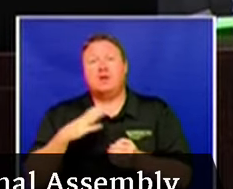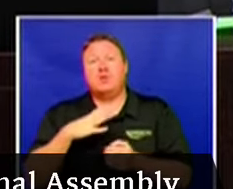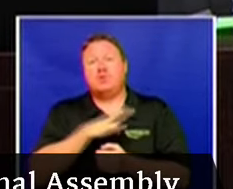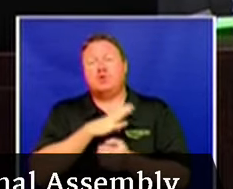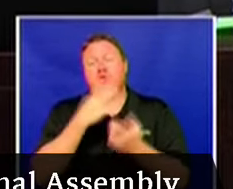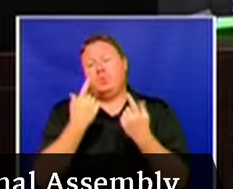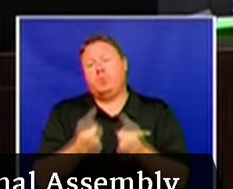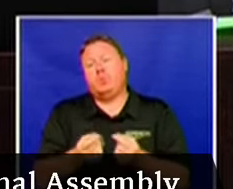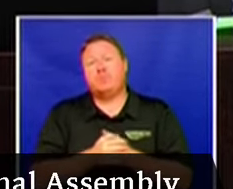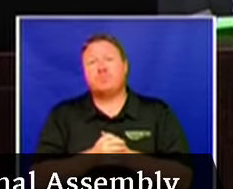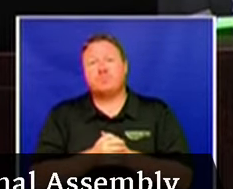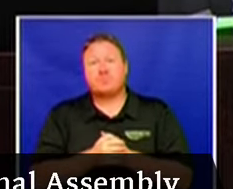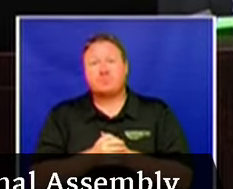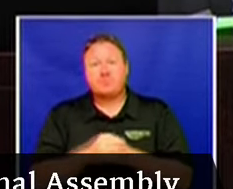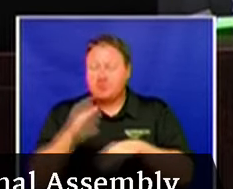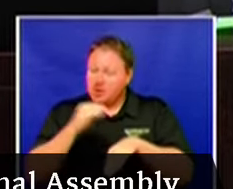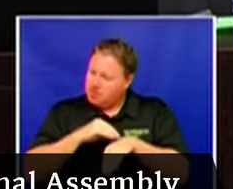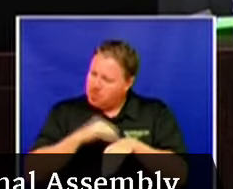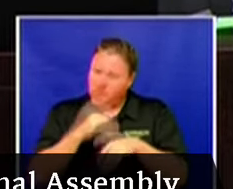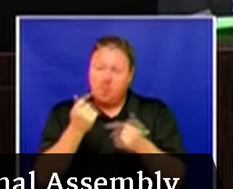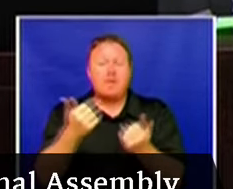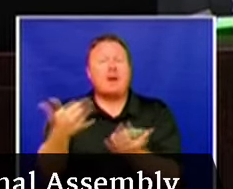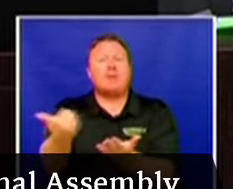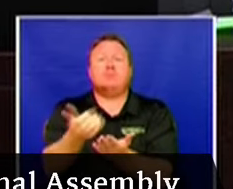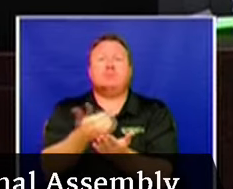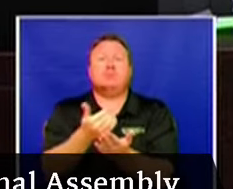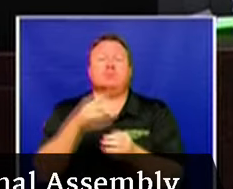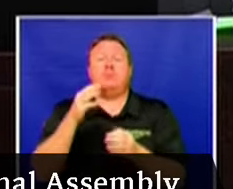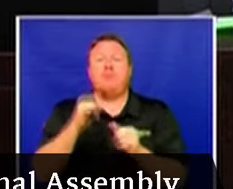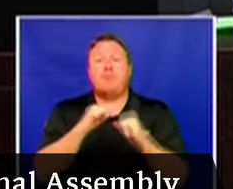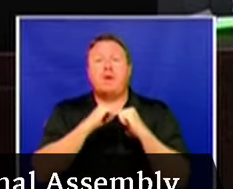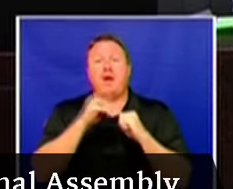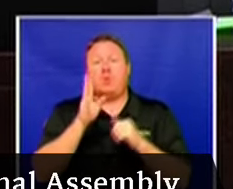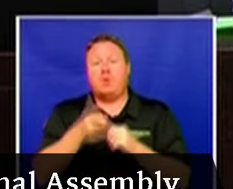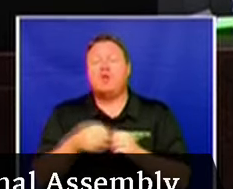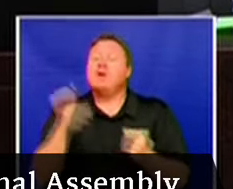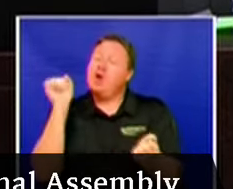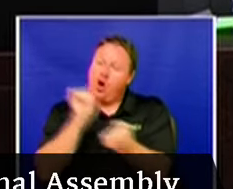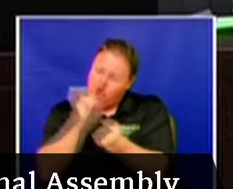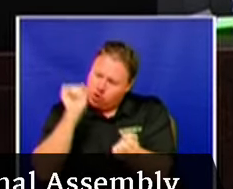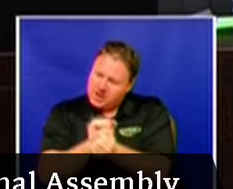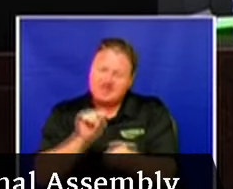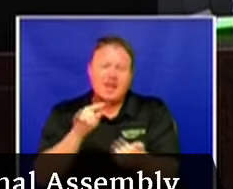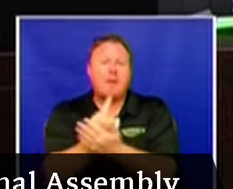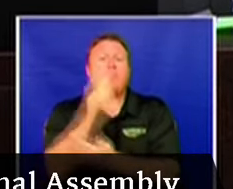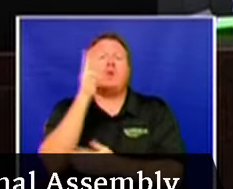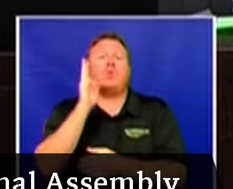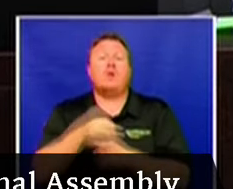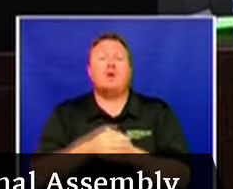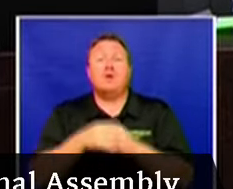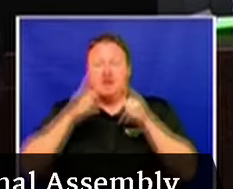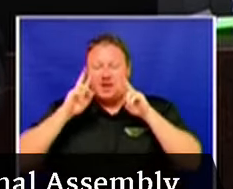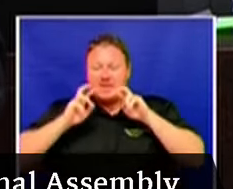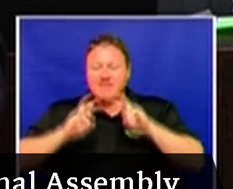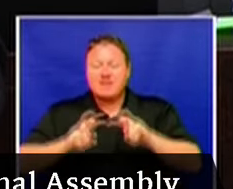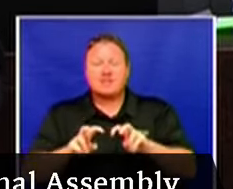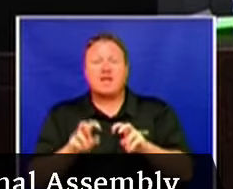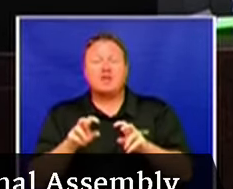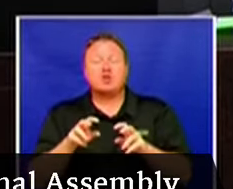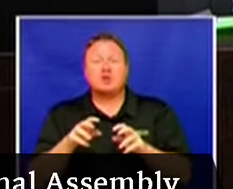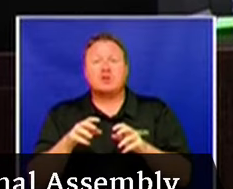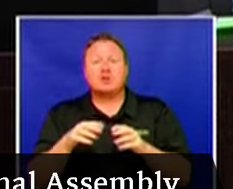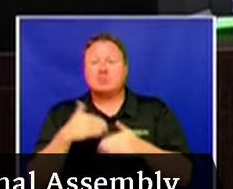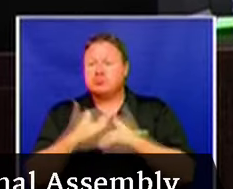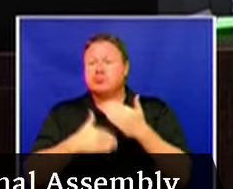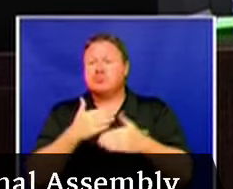And there are still going to be more recoveries. There are still going to be more arrests. There are investigations that are underway.